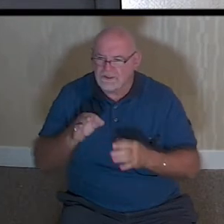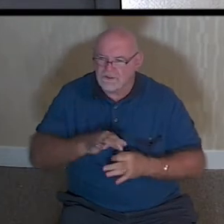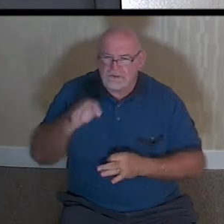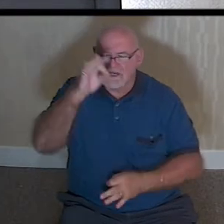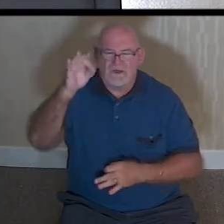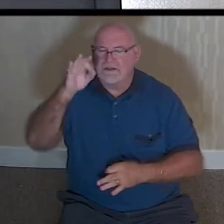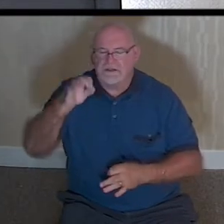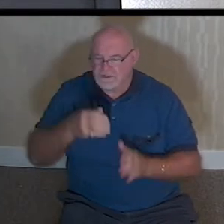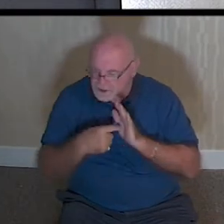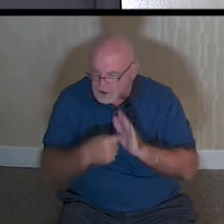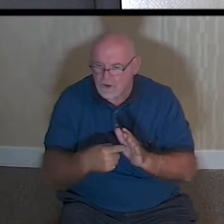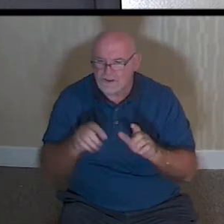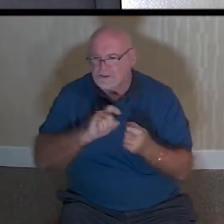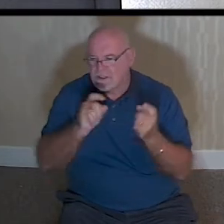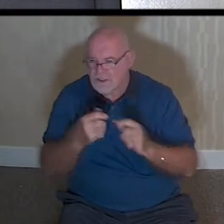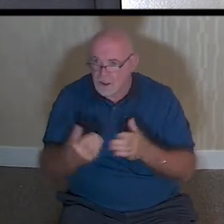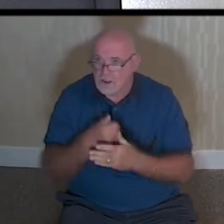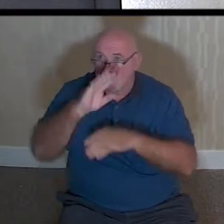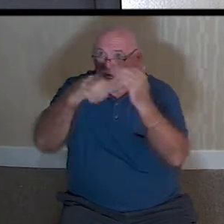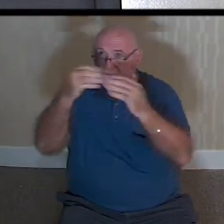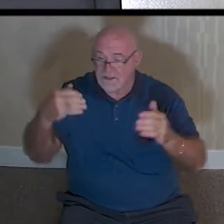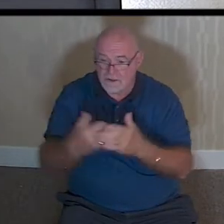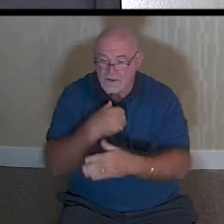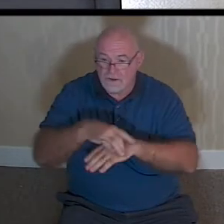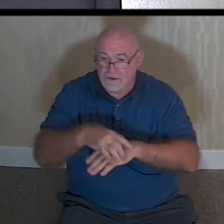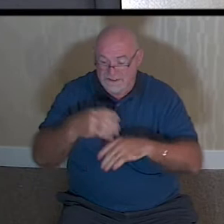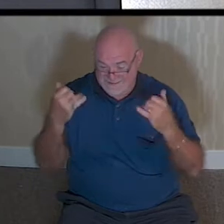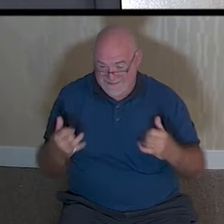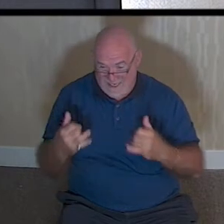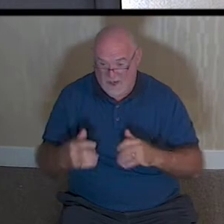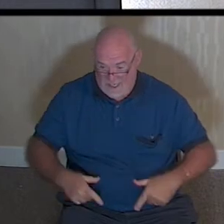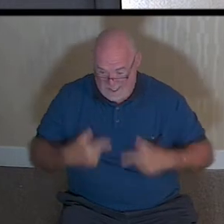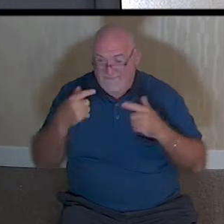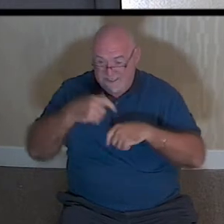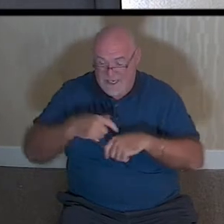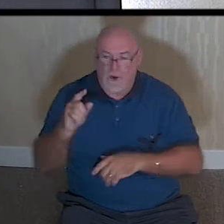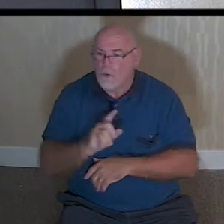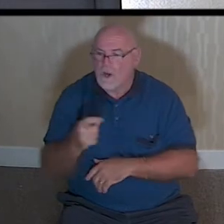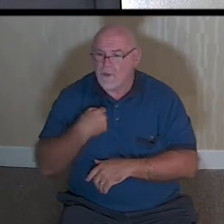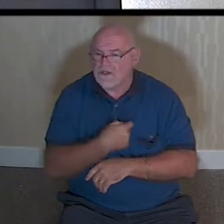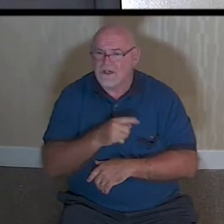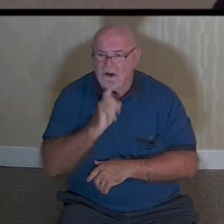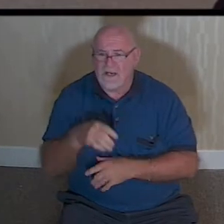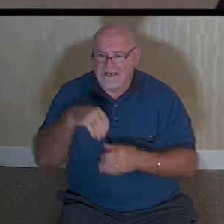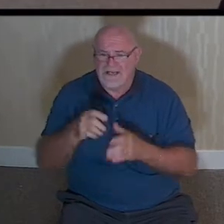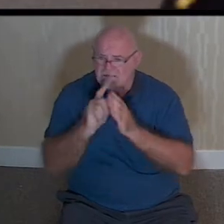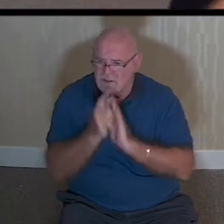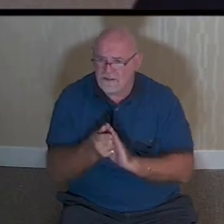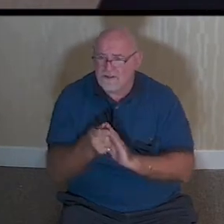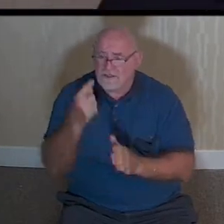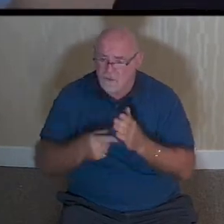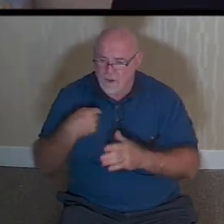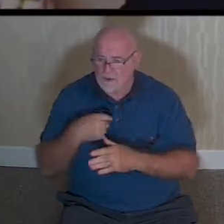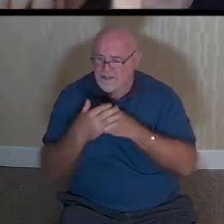to show us a new heaven, a new earth in this lifetime, where we are in this moment. It's what we've